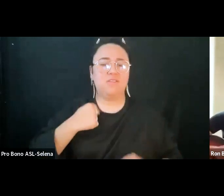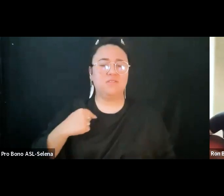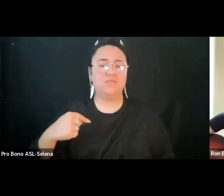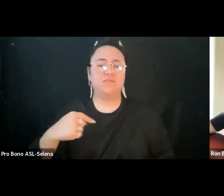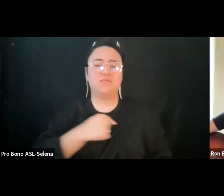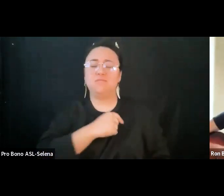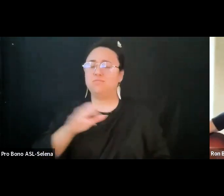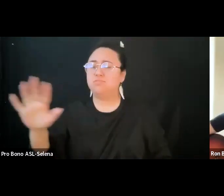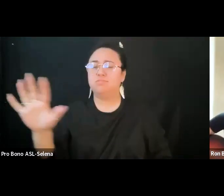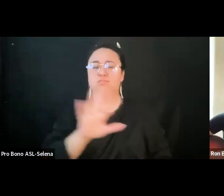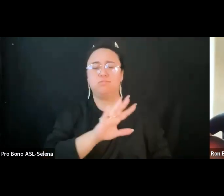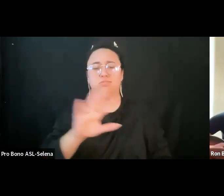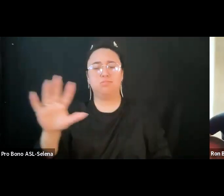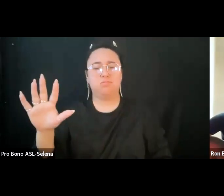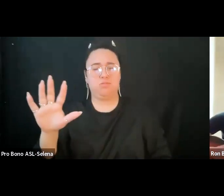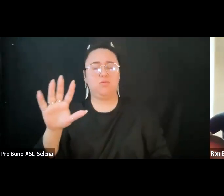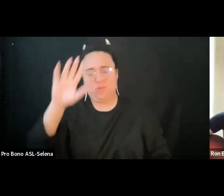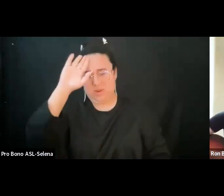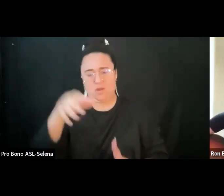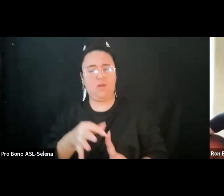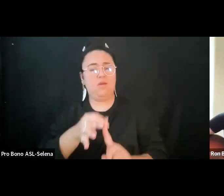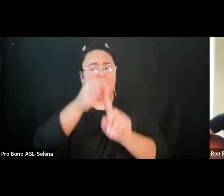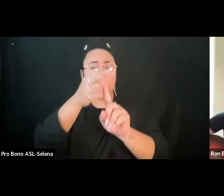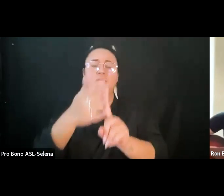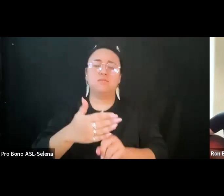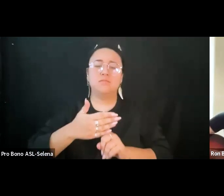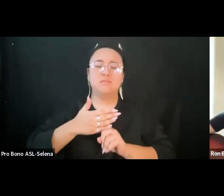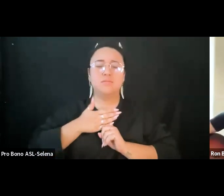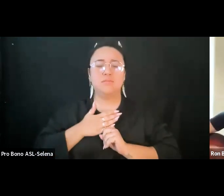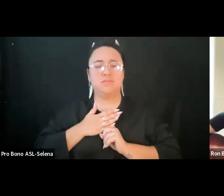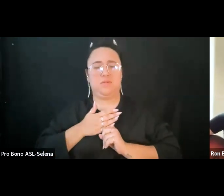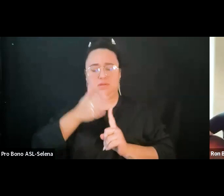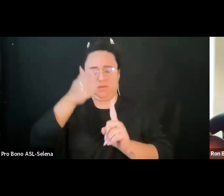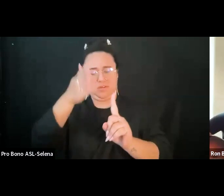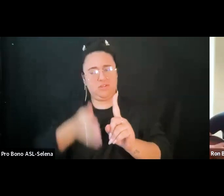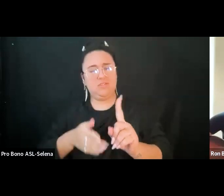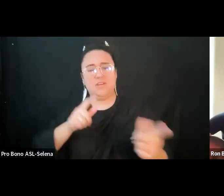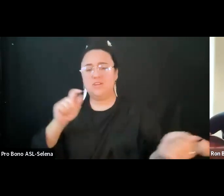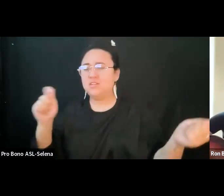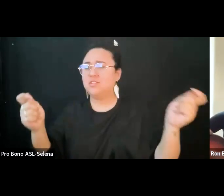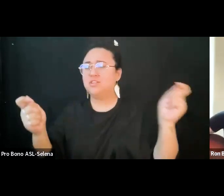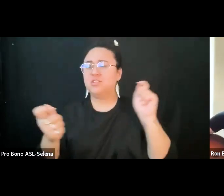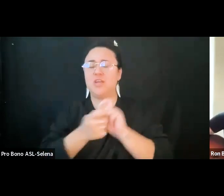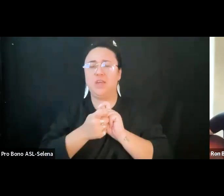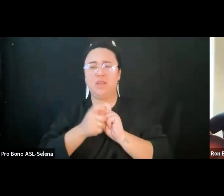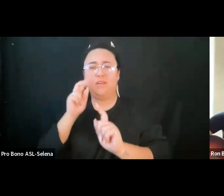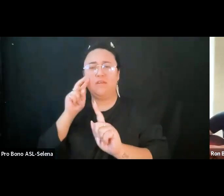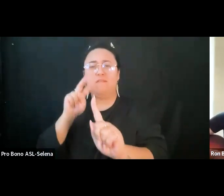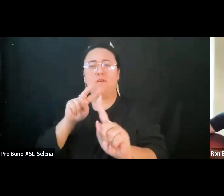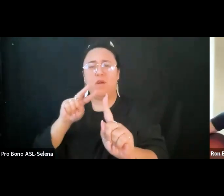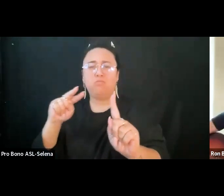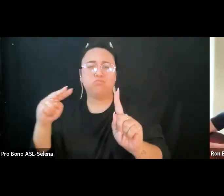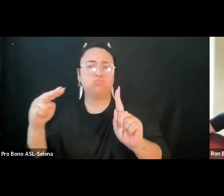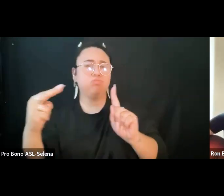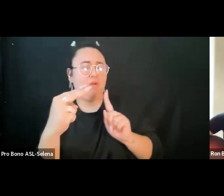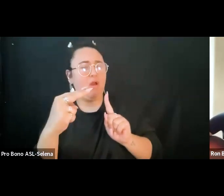hurt. So we know that one that can change the way I see